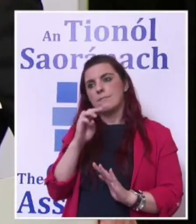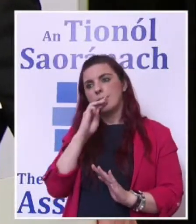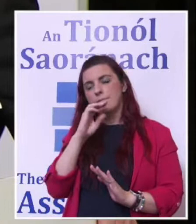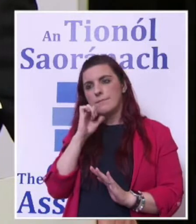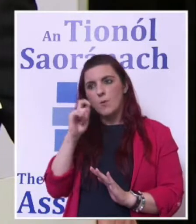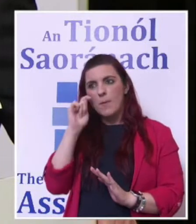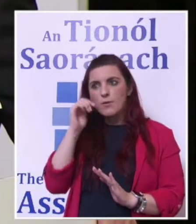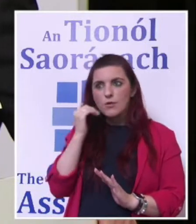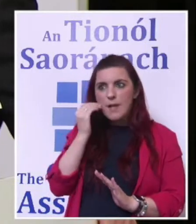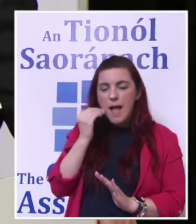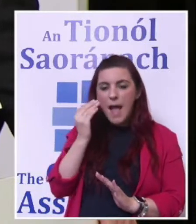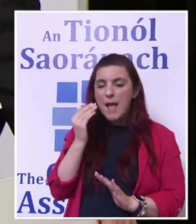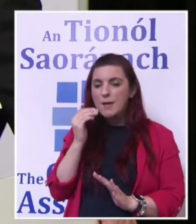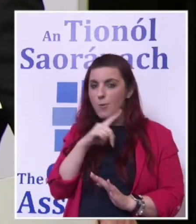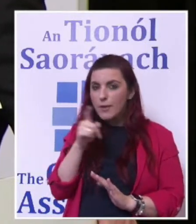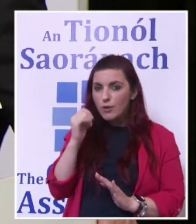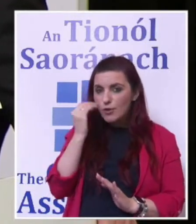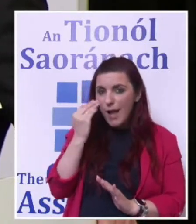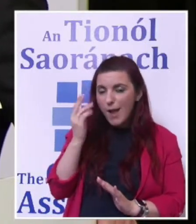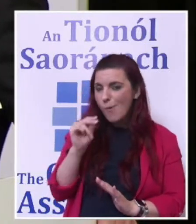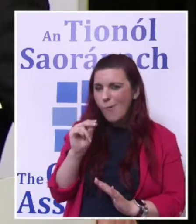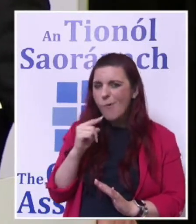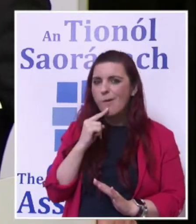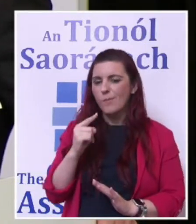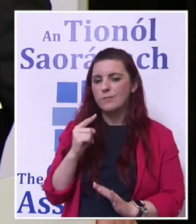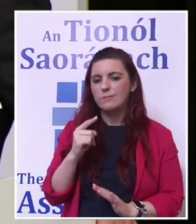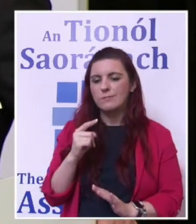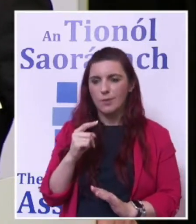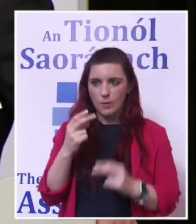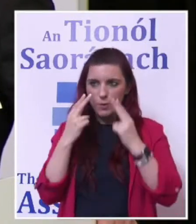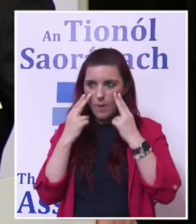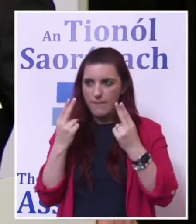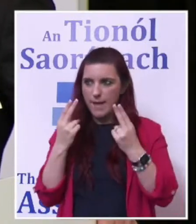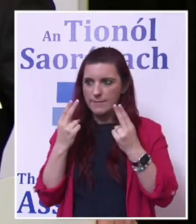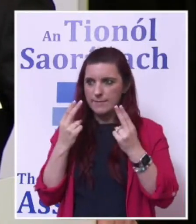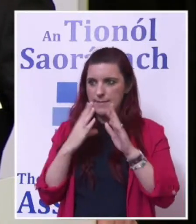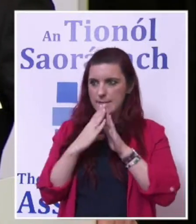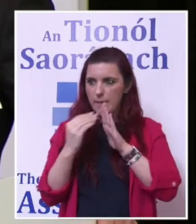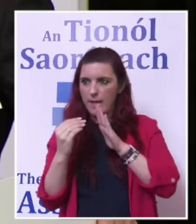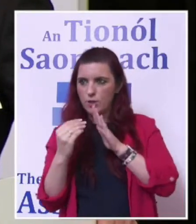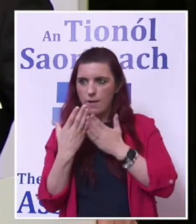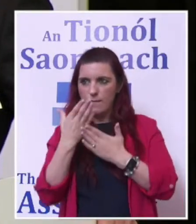one thing you're not. So it probably means that there's a simulation of learning. And